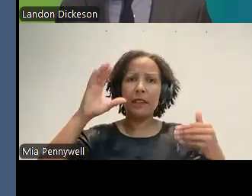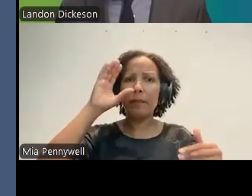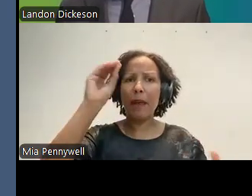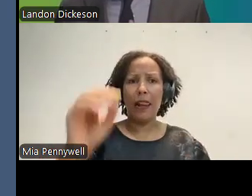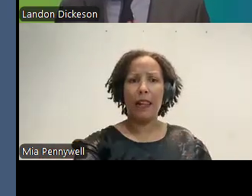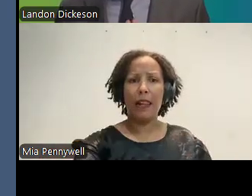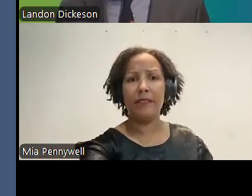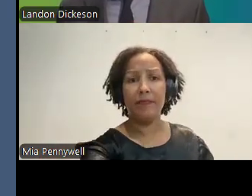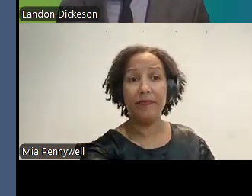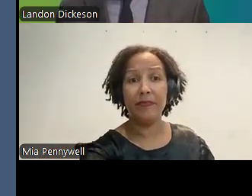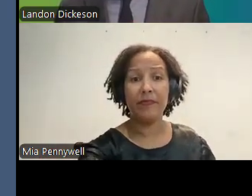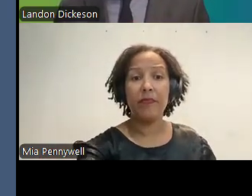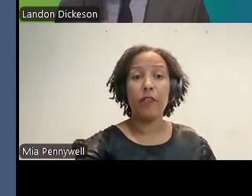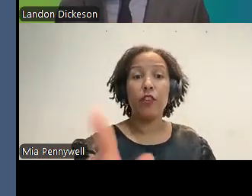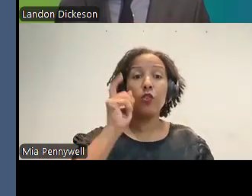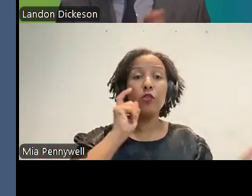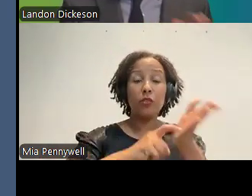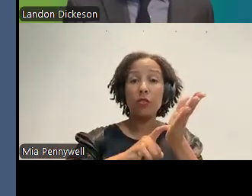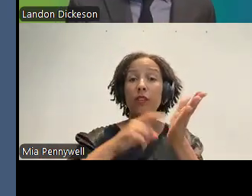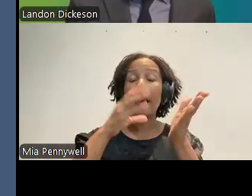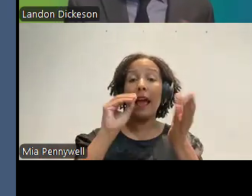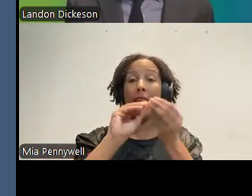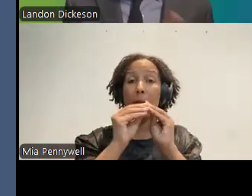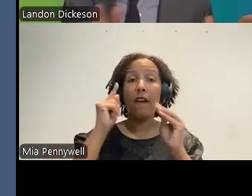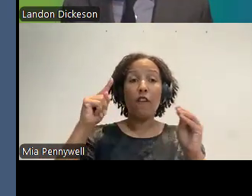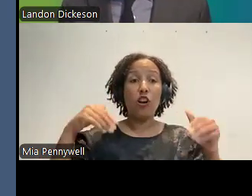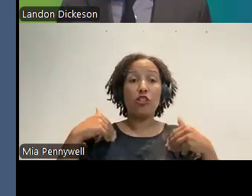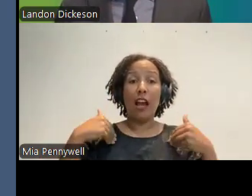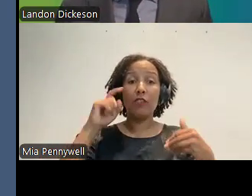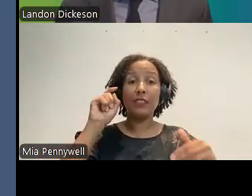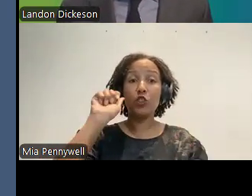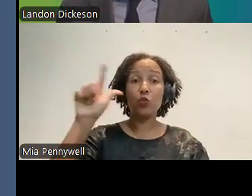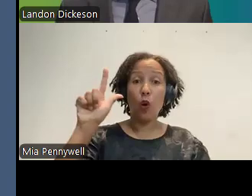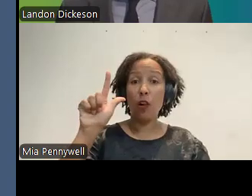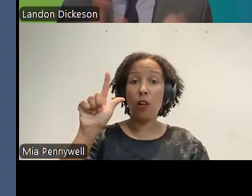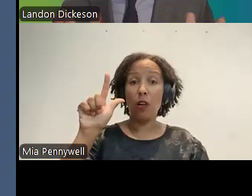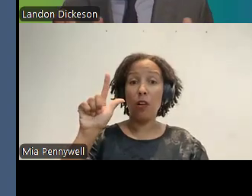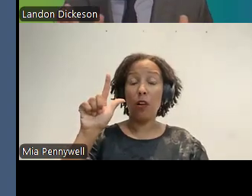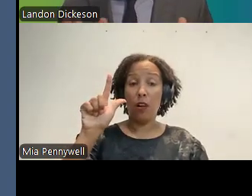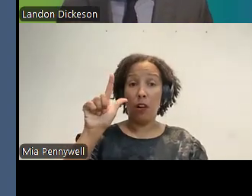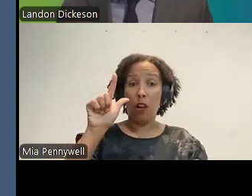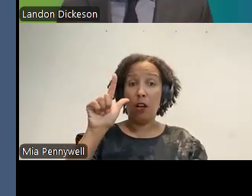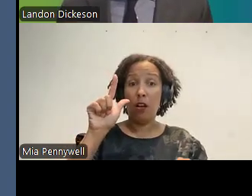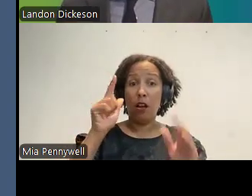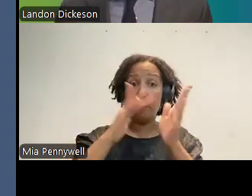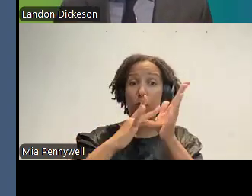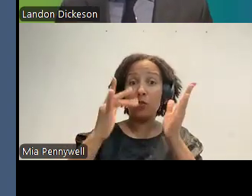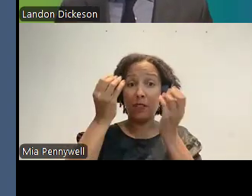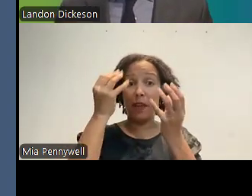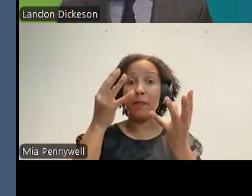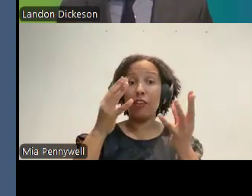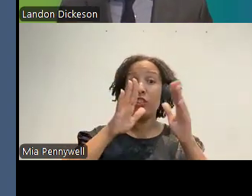numbers on child sexual abuse material, formerly known as child pornography, thankfully renamed more